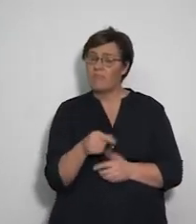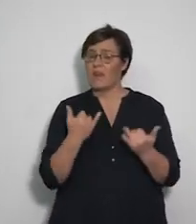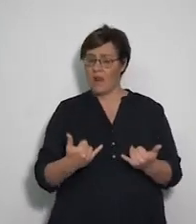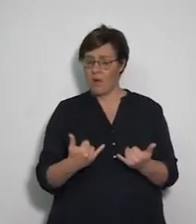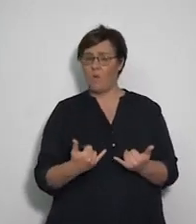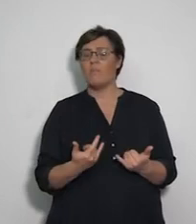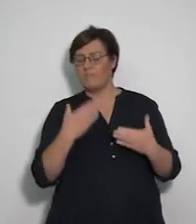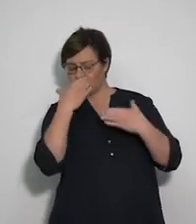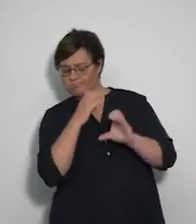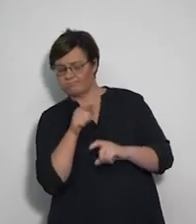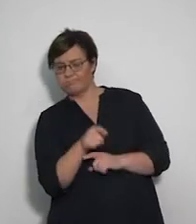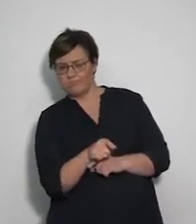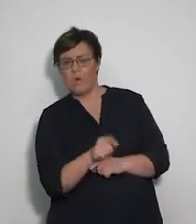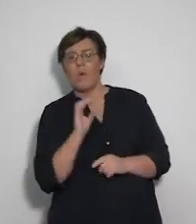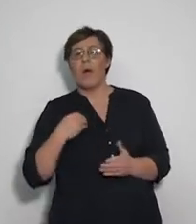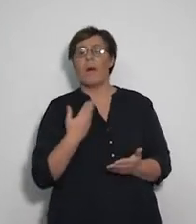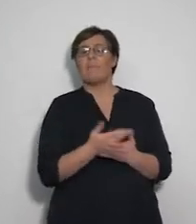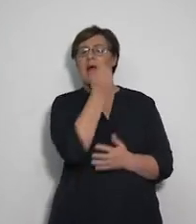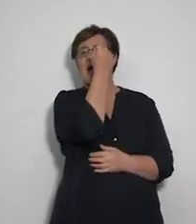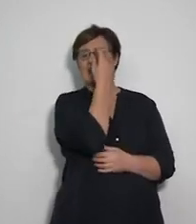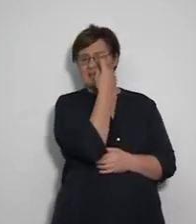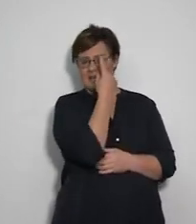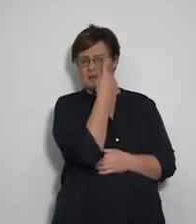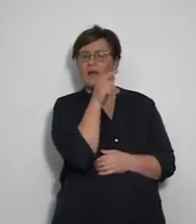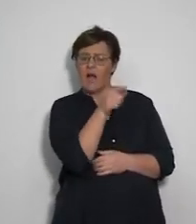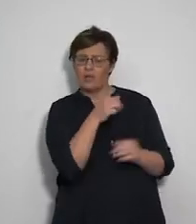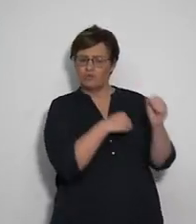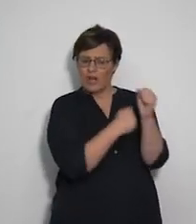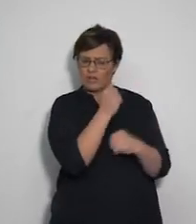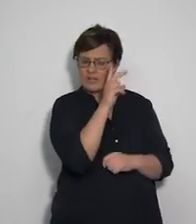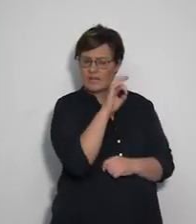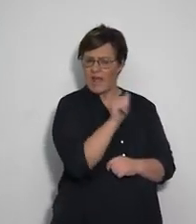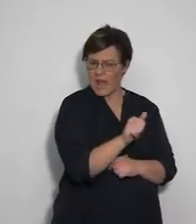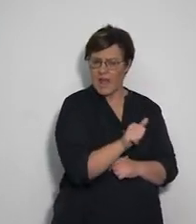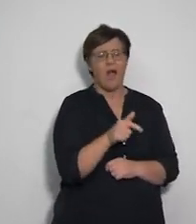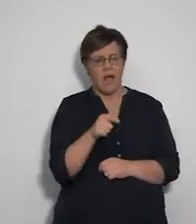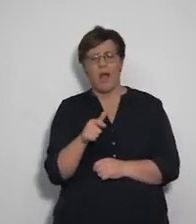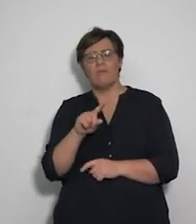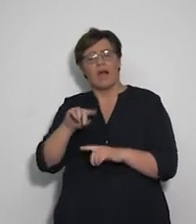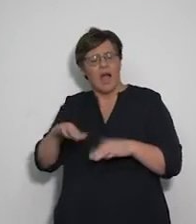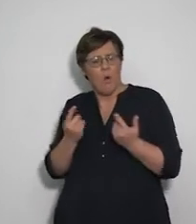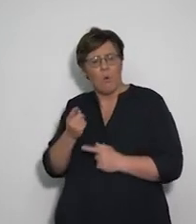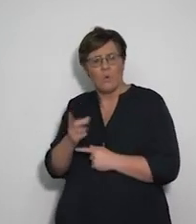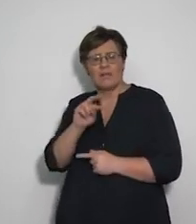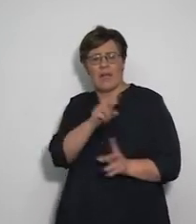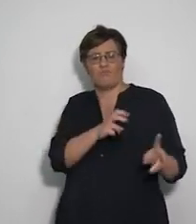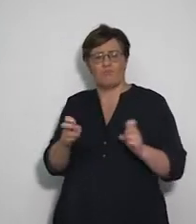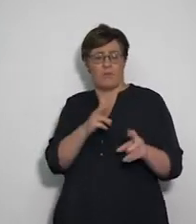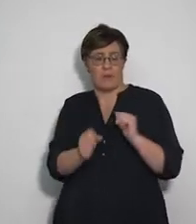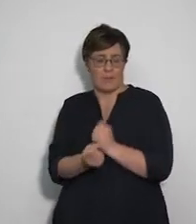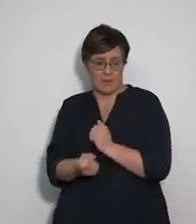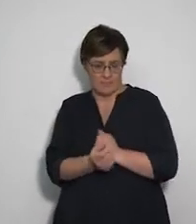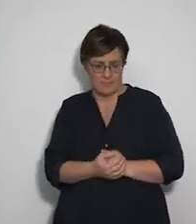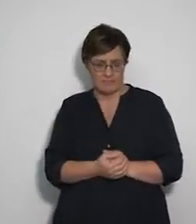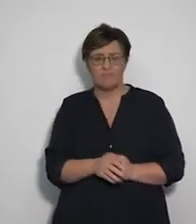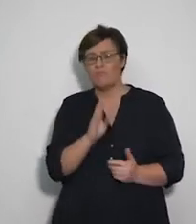segment, we're going to spend some time looking at how we apply our understanding around the structures of DNA and some concepts around how DNA replication